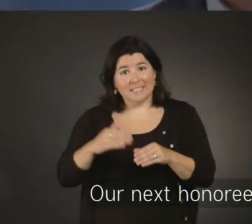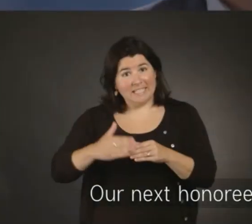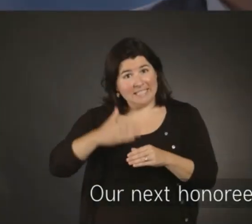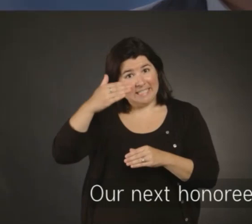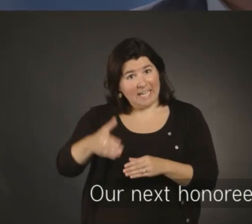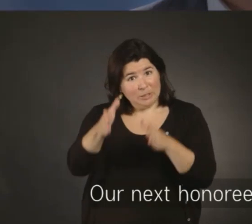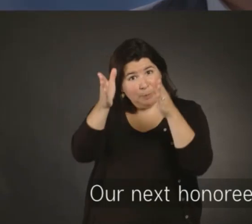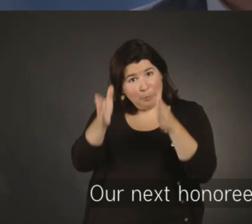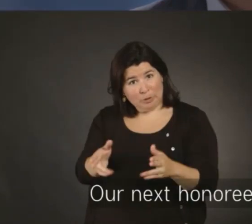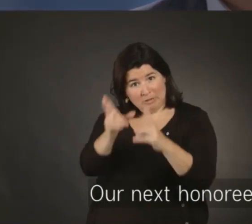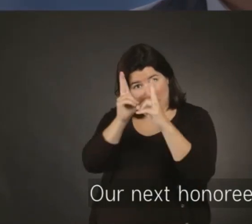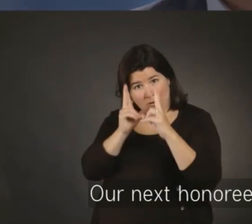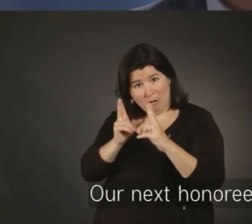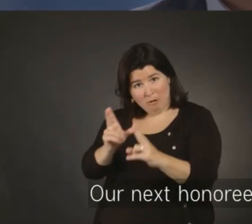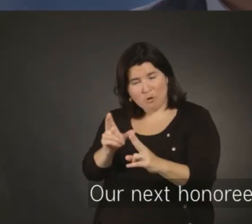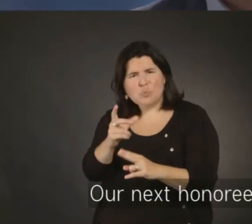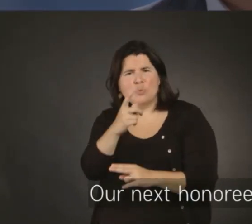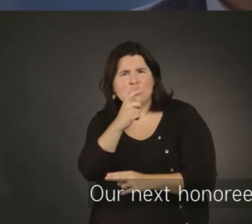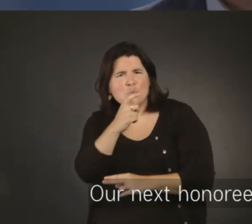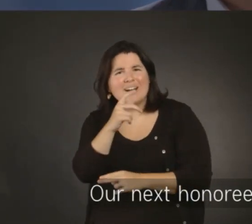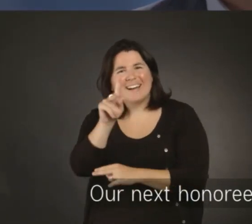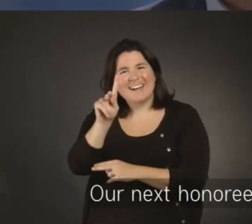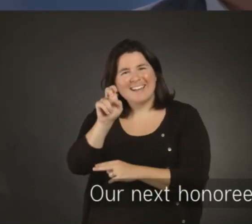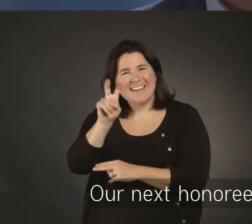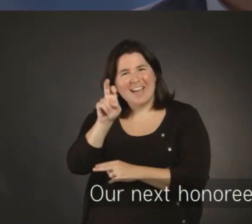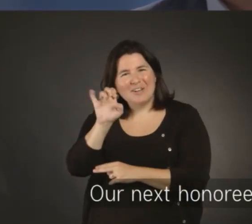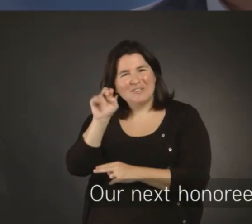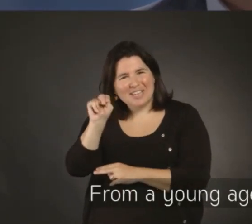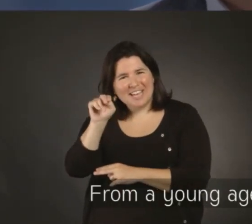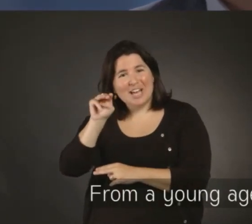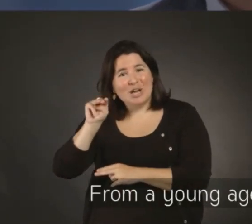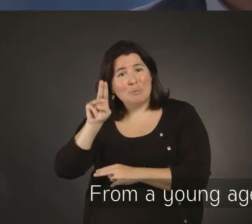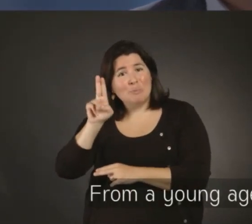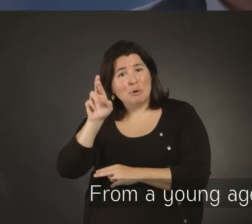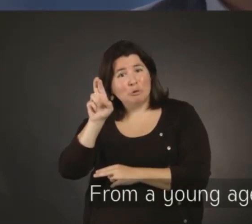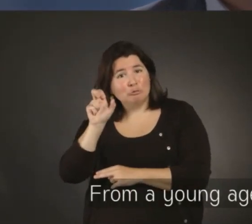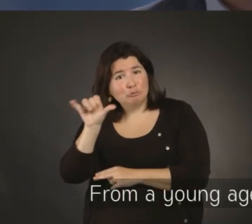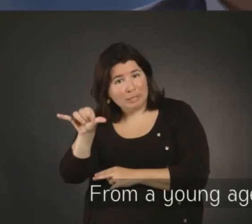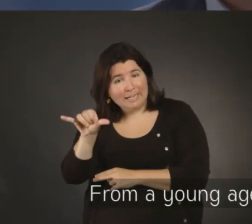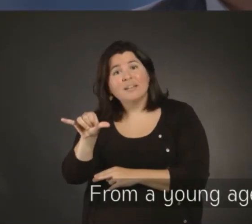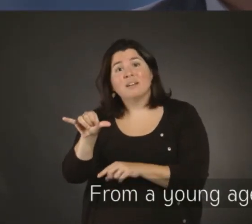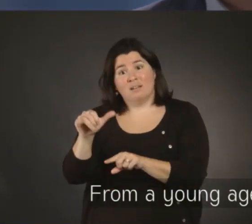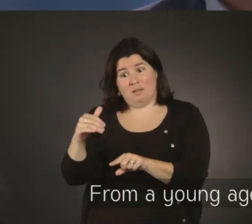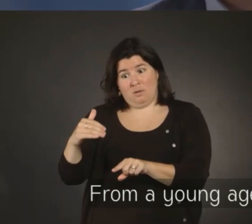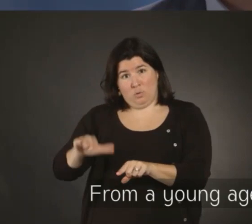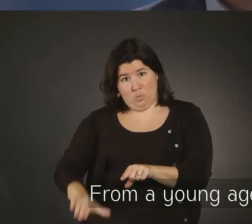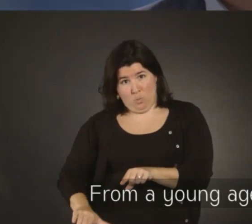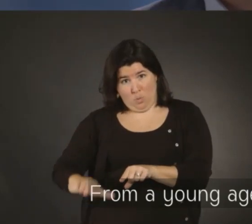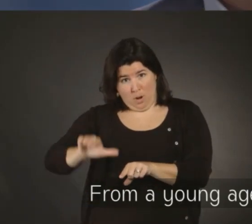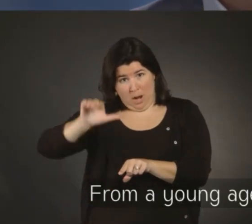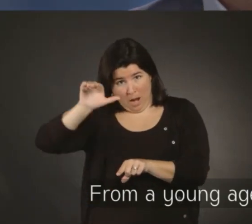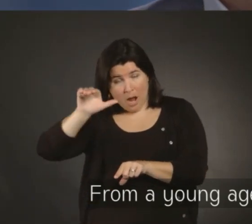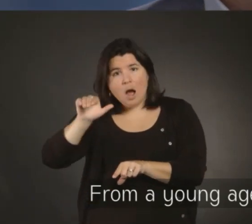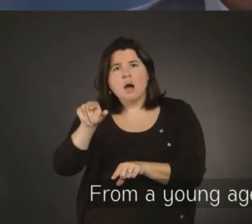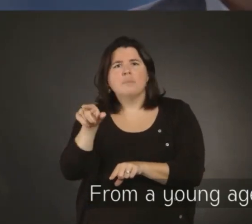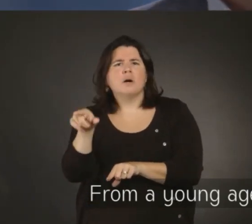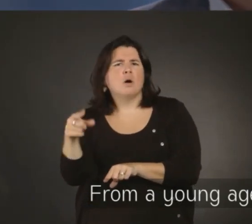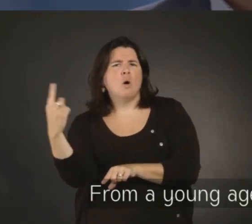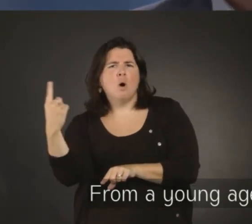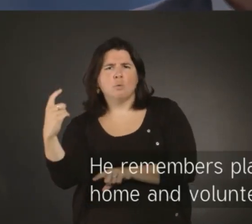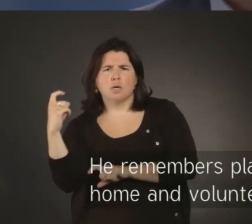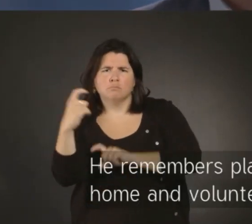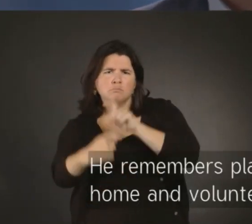Our next honoree this evening is Kevin Murray. From a young age, Kevin has given back to his